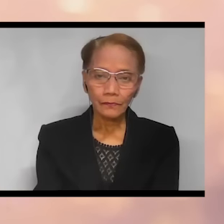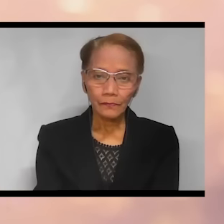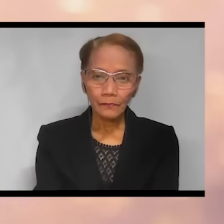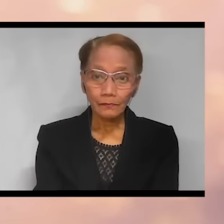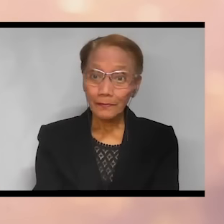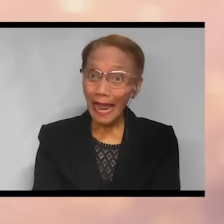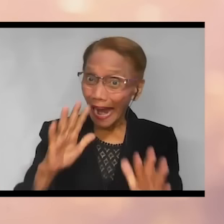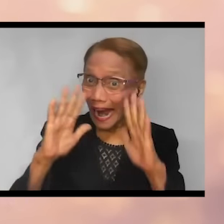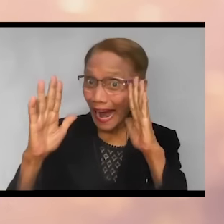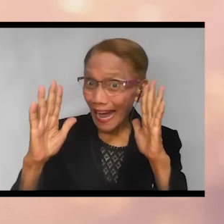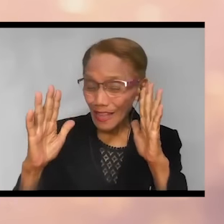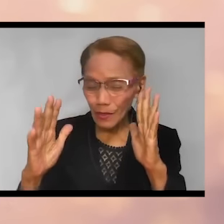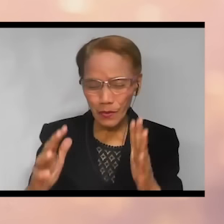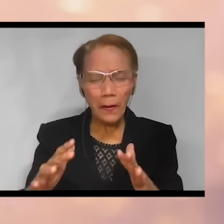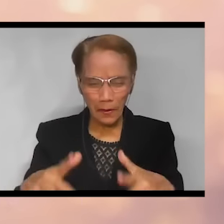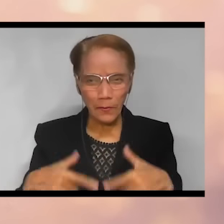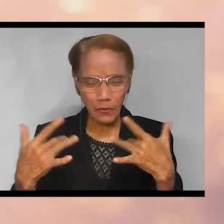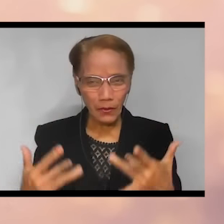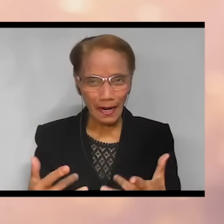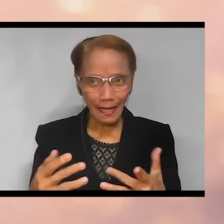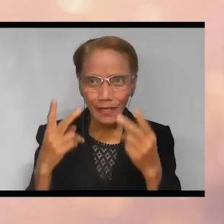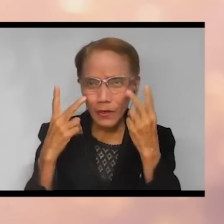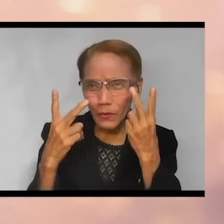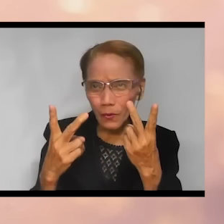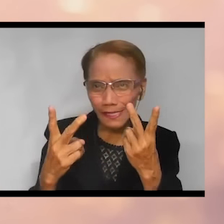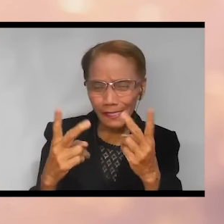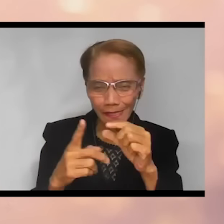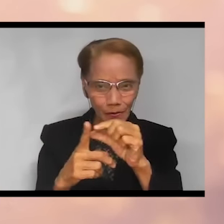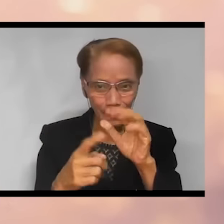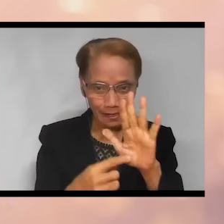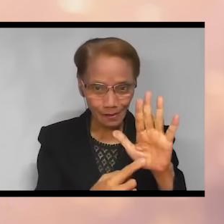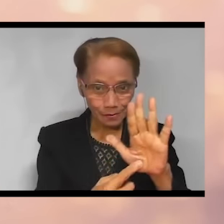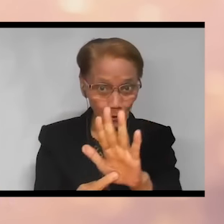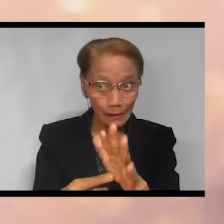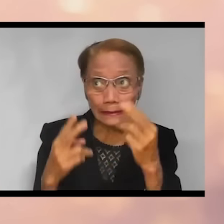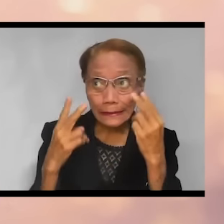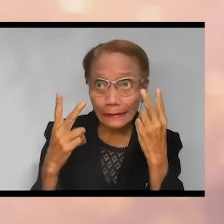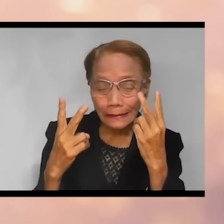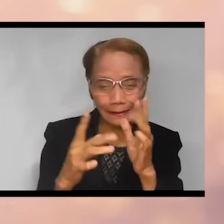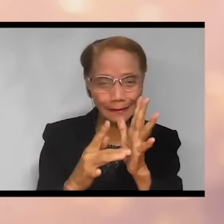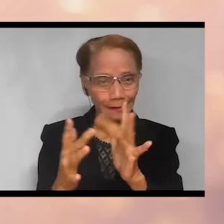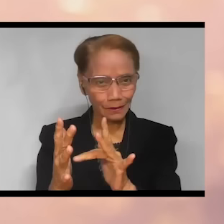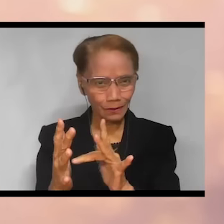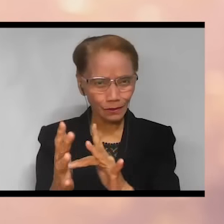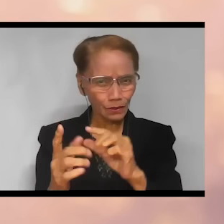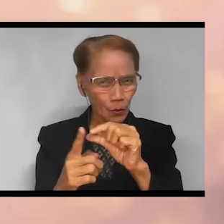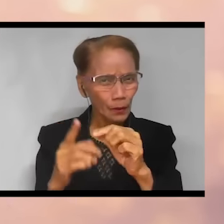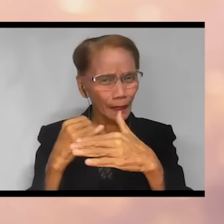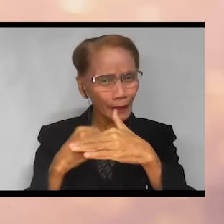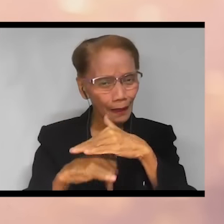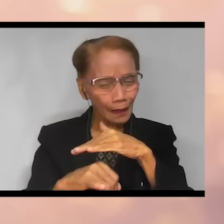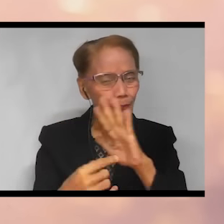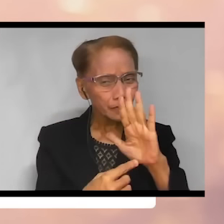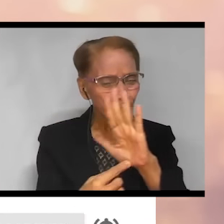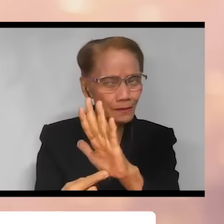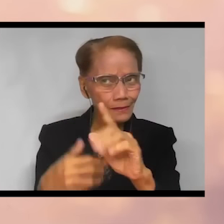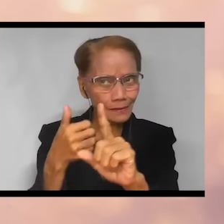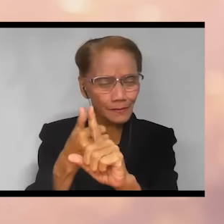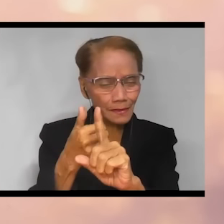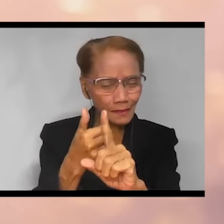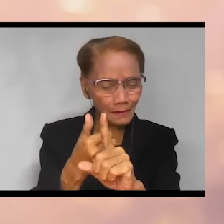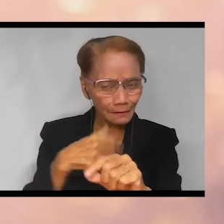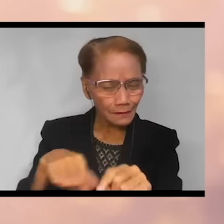Ciao, mabuhay. You are watching The Word Exposed. Let us behold Jesus, the Word incarnate, revealing Himself to us